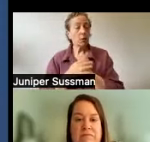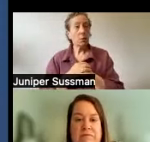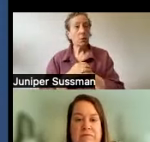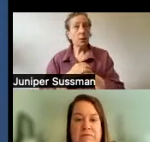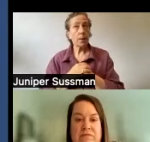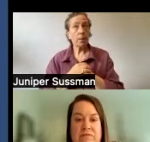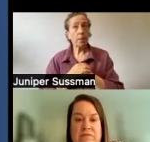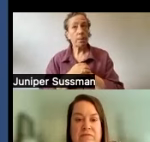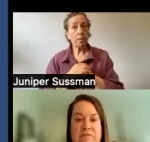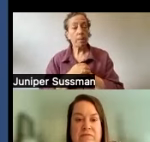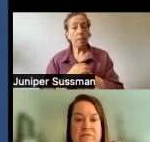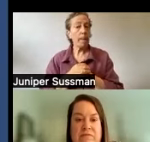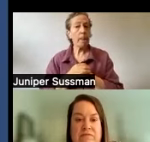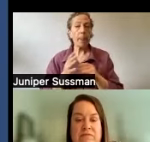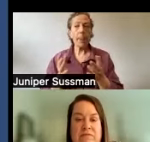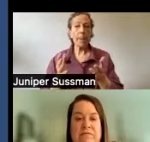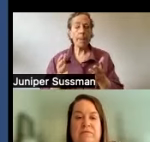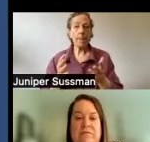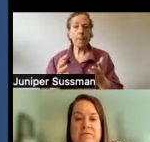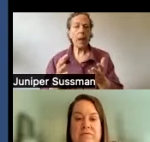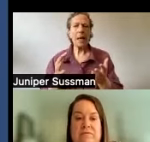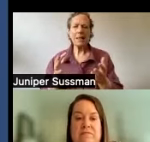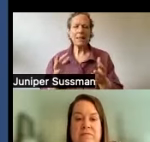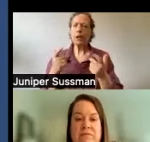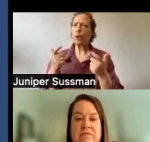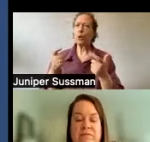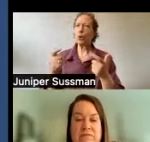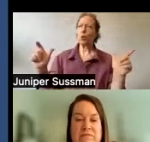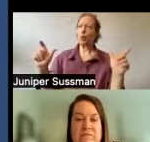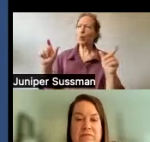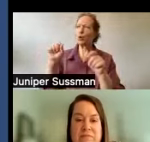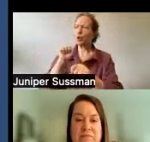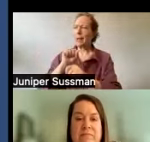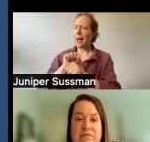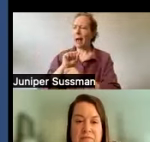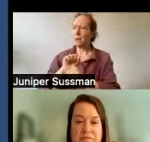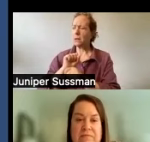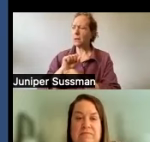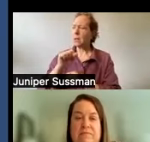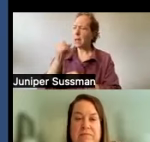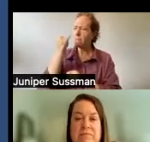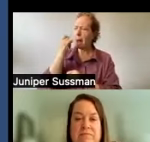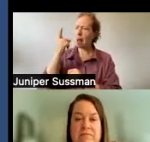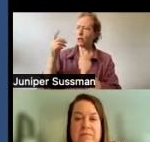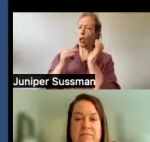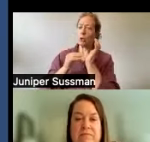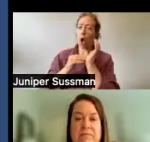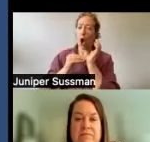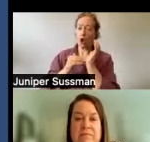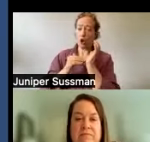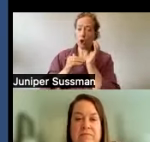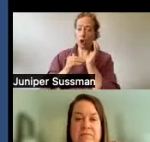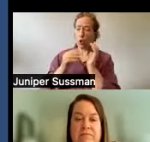it's just too big of a task for me to imagine changing the mind of that physician who says,